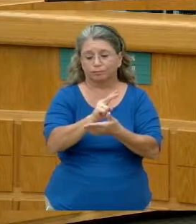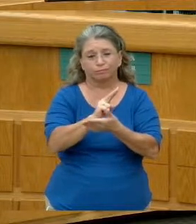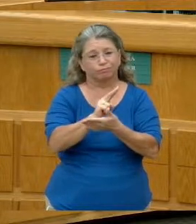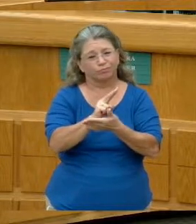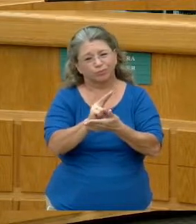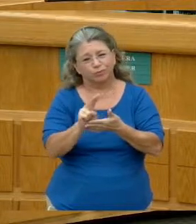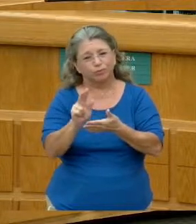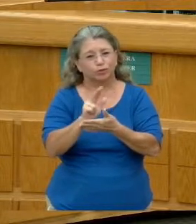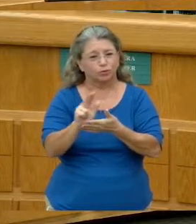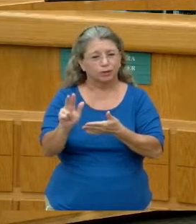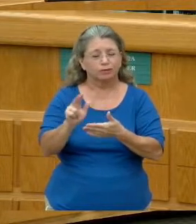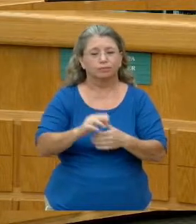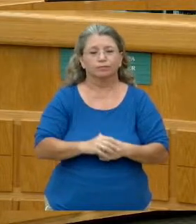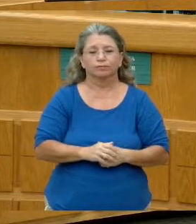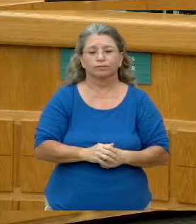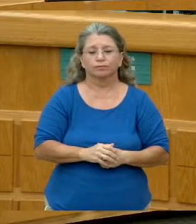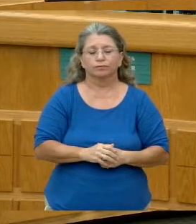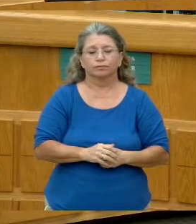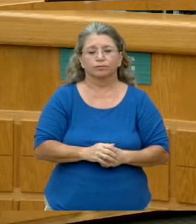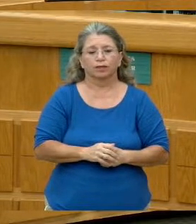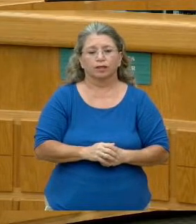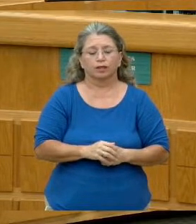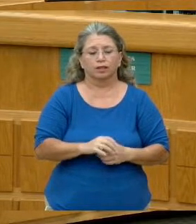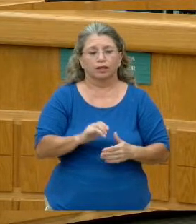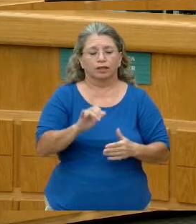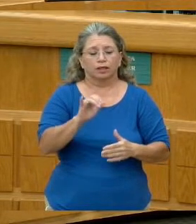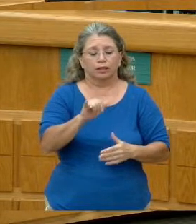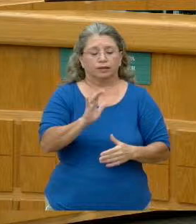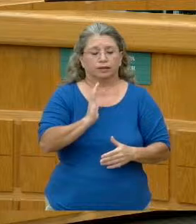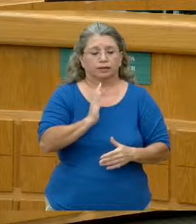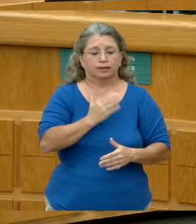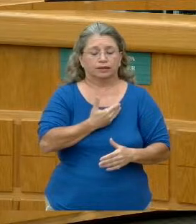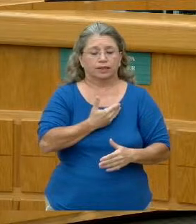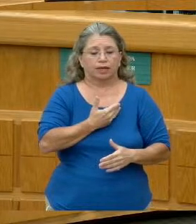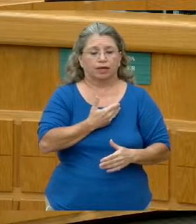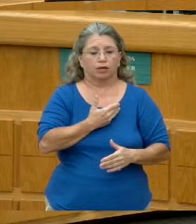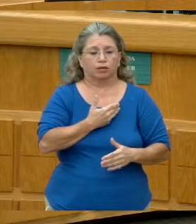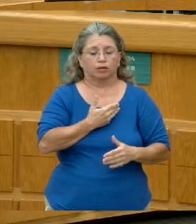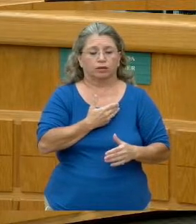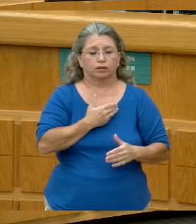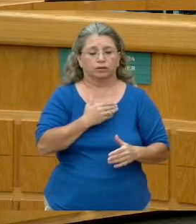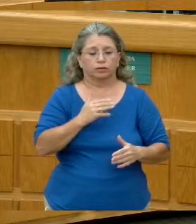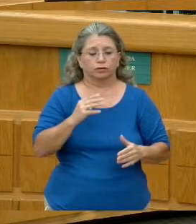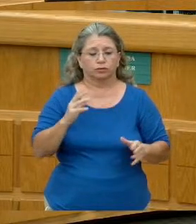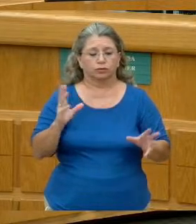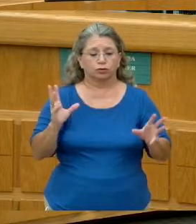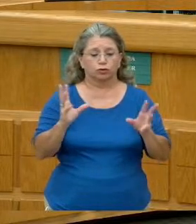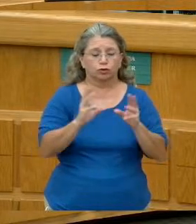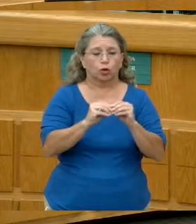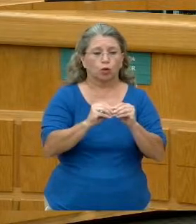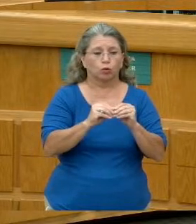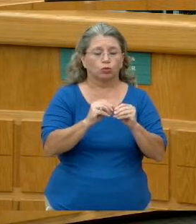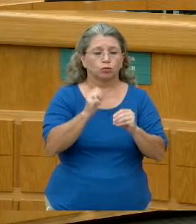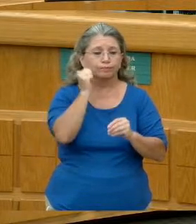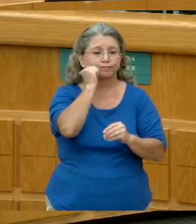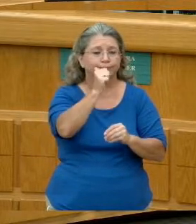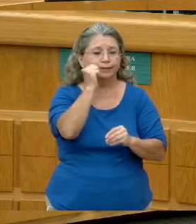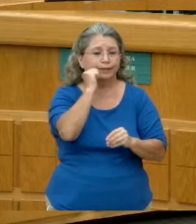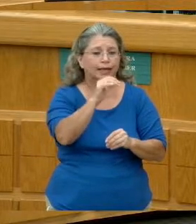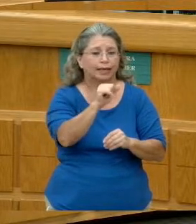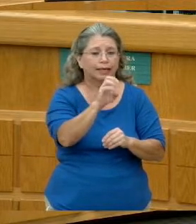And then this looks pretty promising. This is our running average or running total of daily cases plus kind of the trend